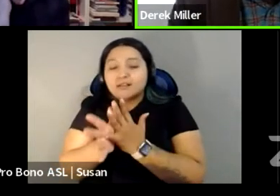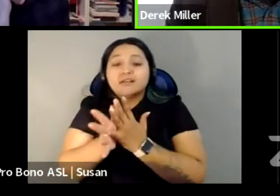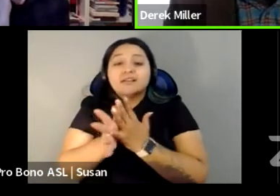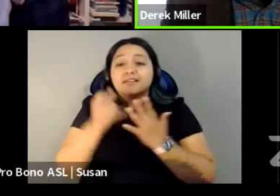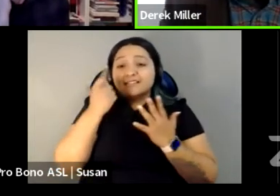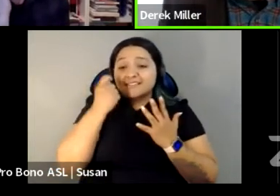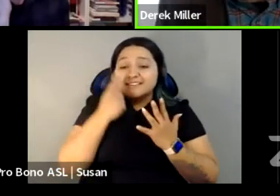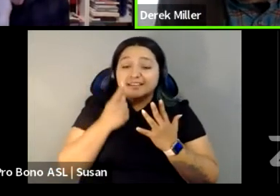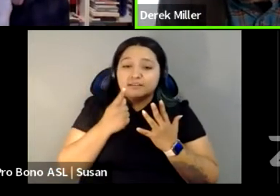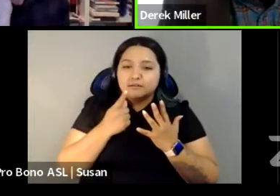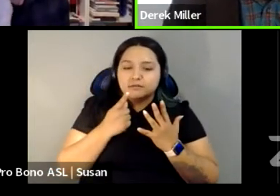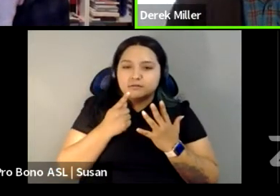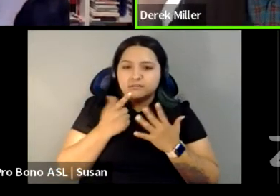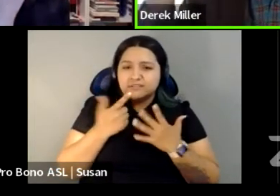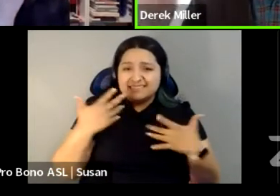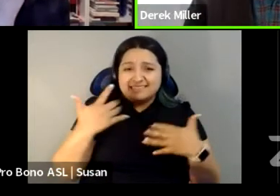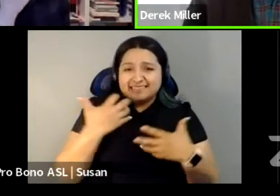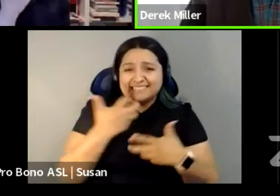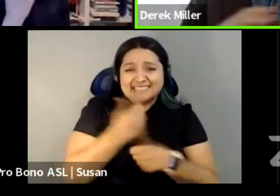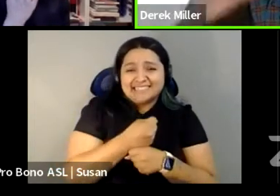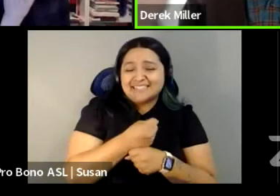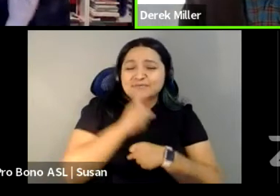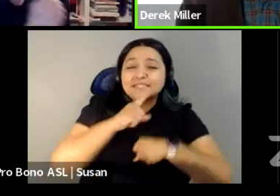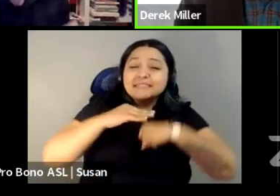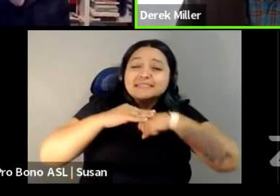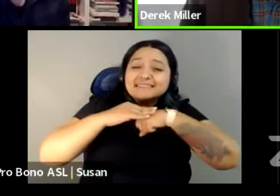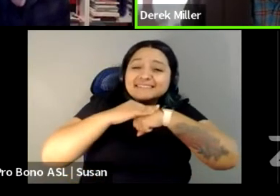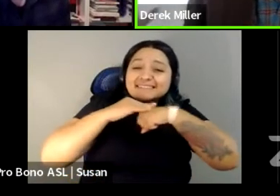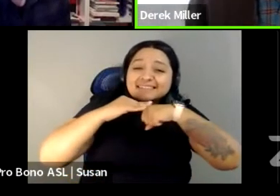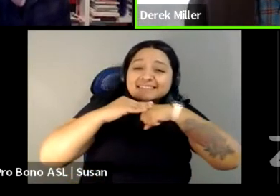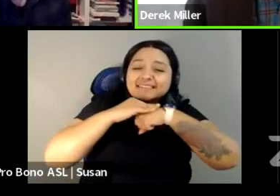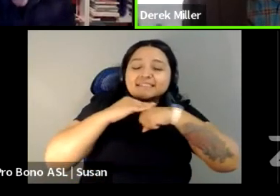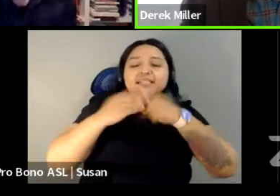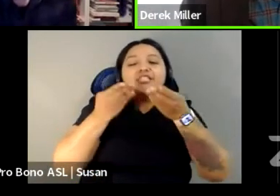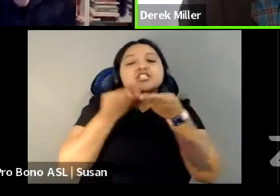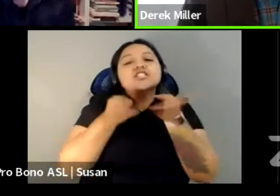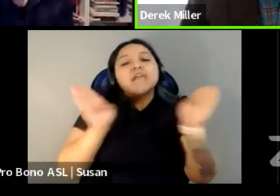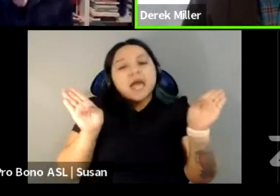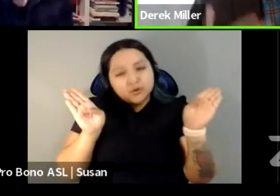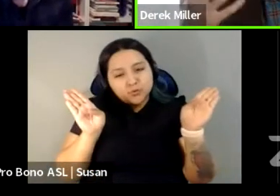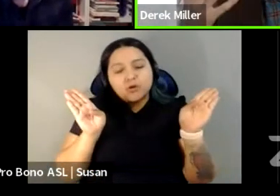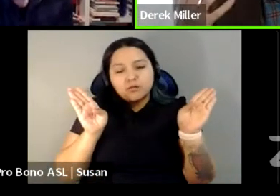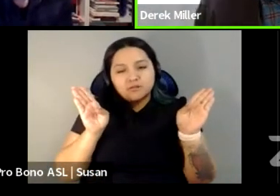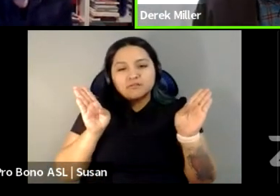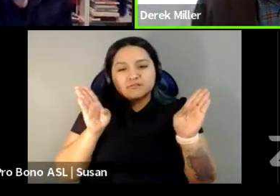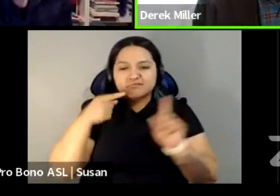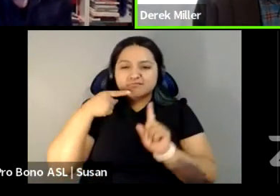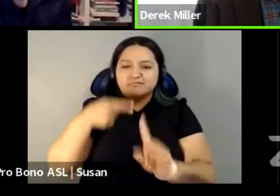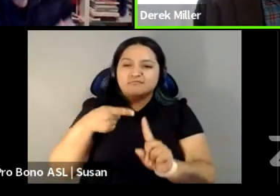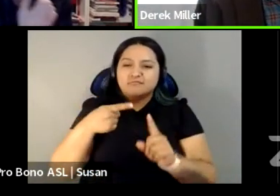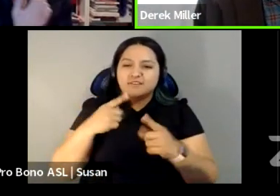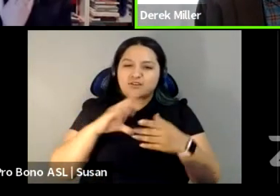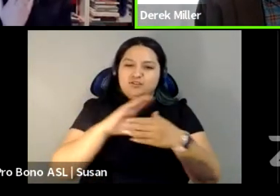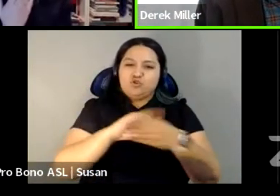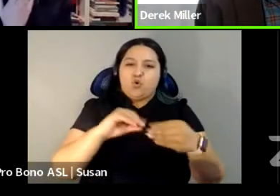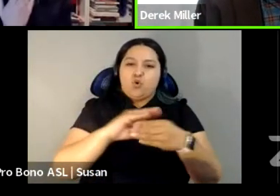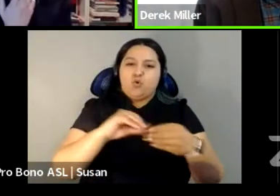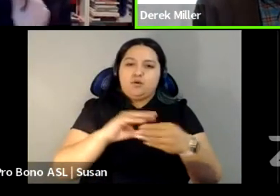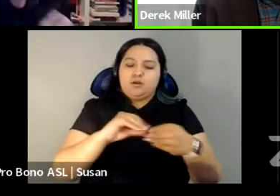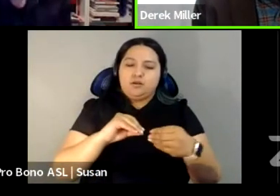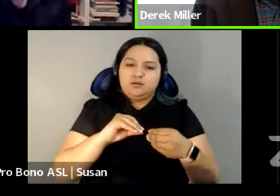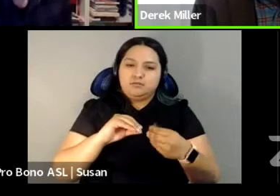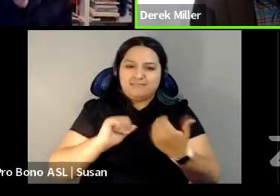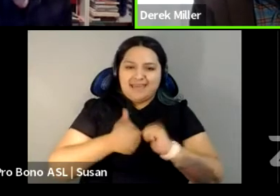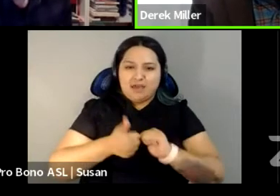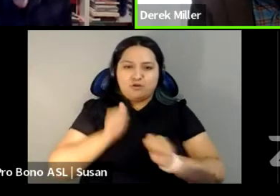what's going on in this remarkable book, but that is a general overview of the shape of the story, this essential story about the development of the American